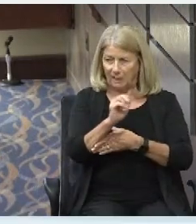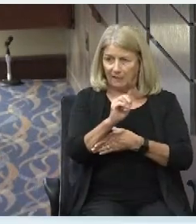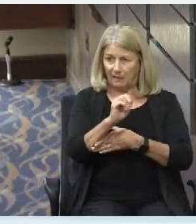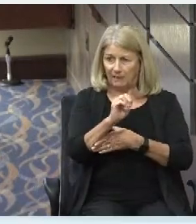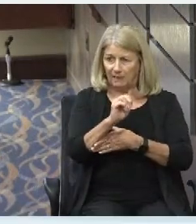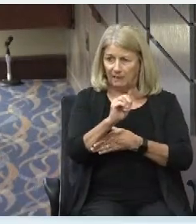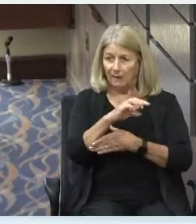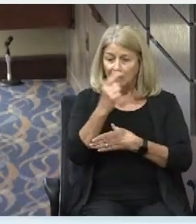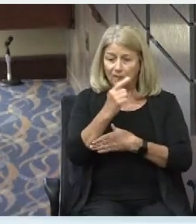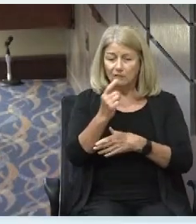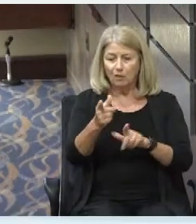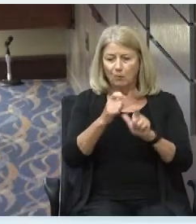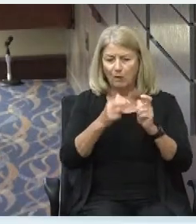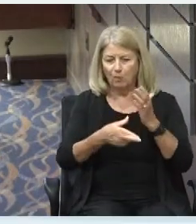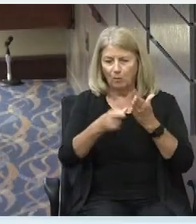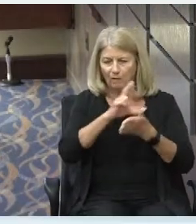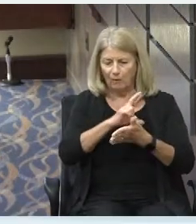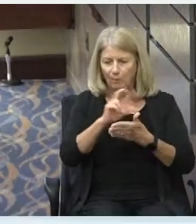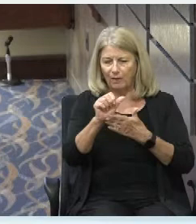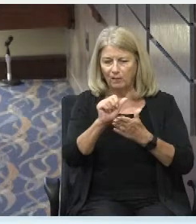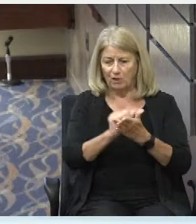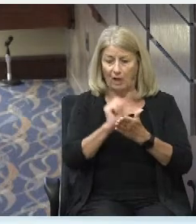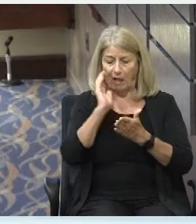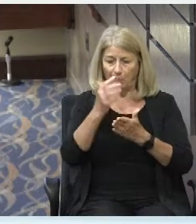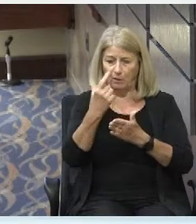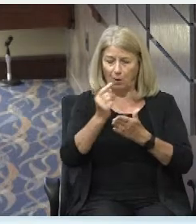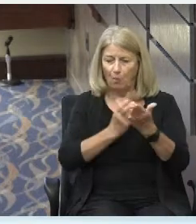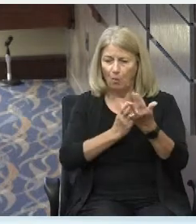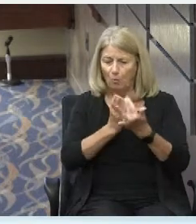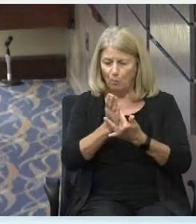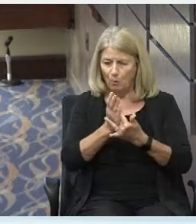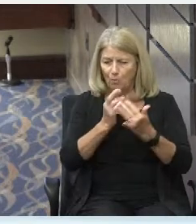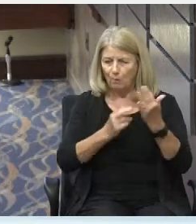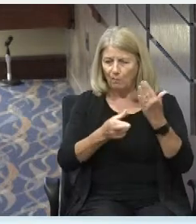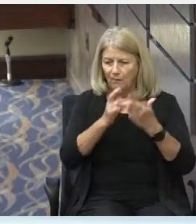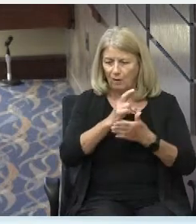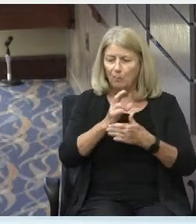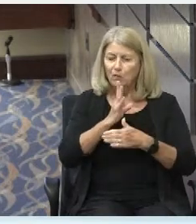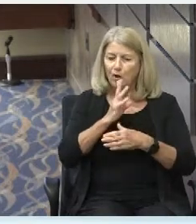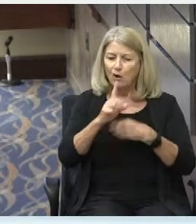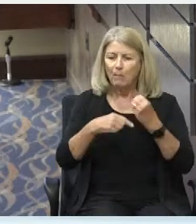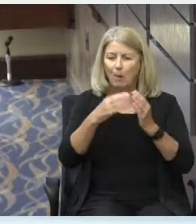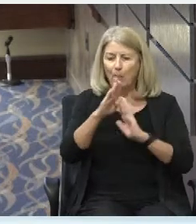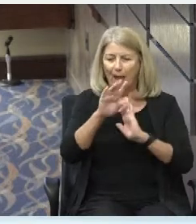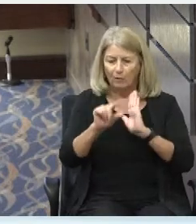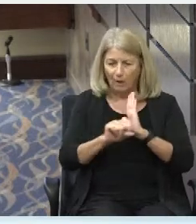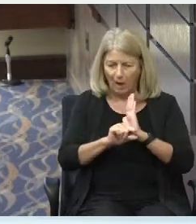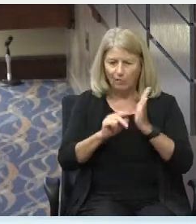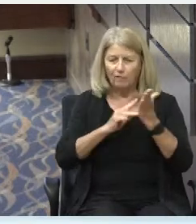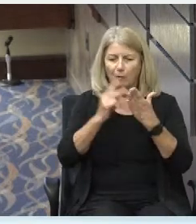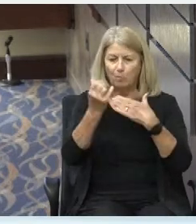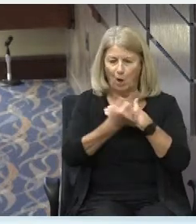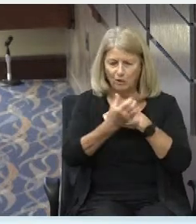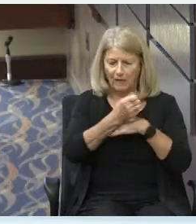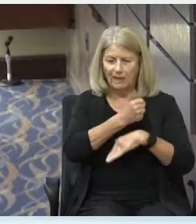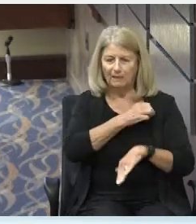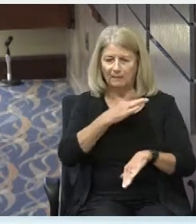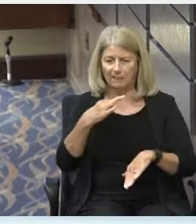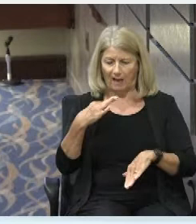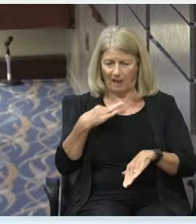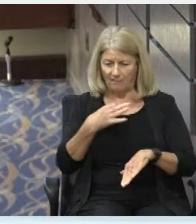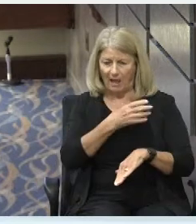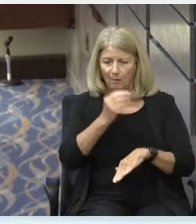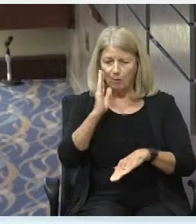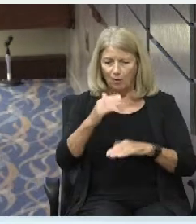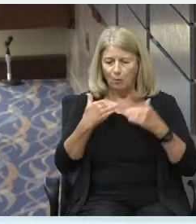just a quick review of our agenda. I'll go through a project overview. We'll talk a little bit about the background of this project, talk about some stats. And really the